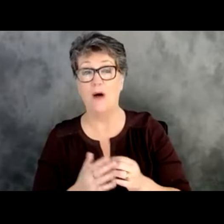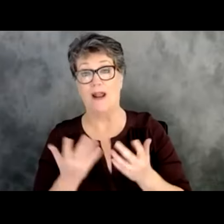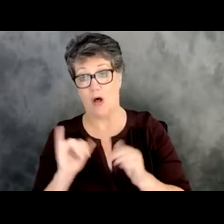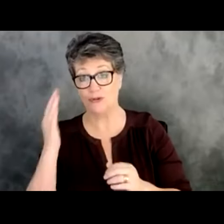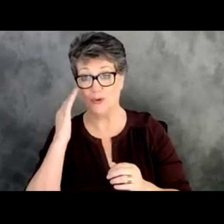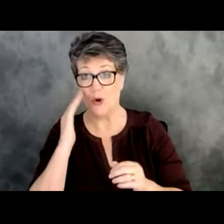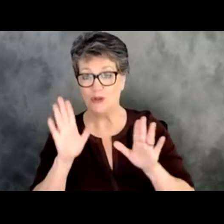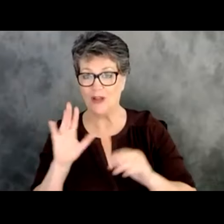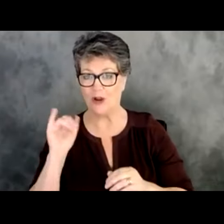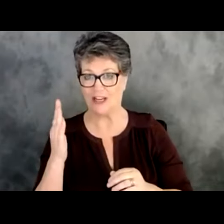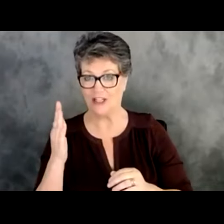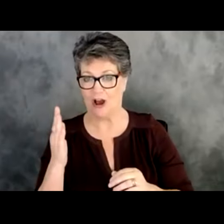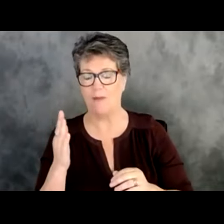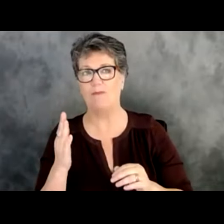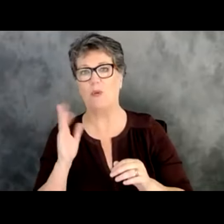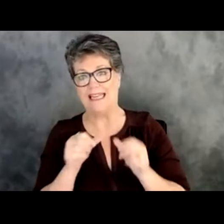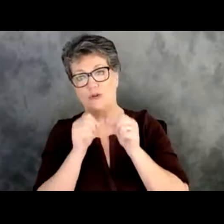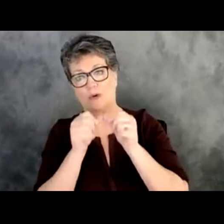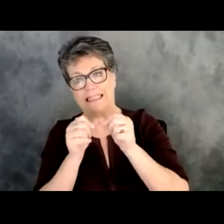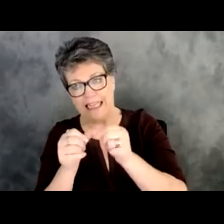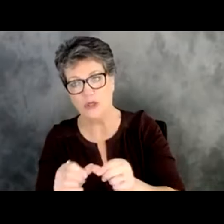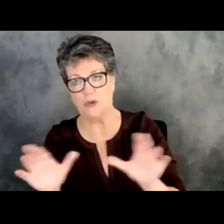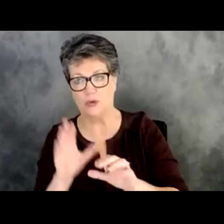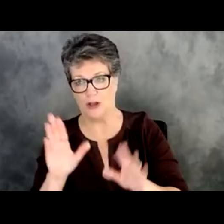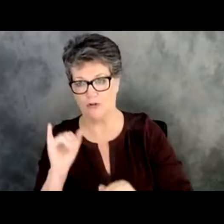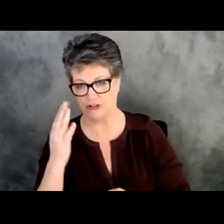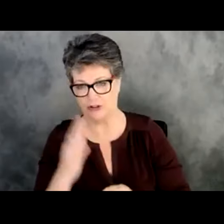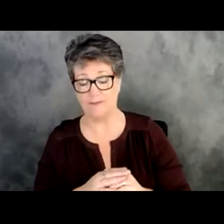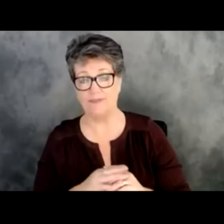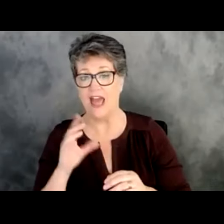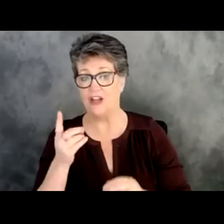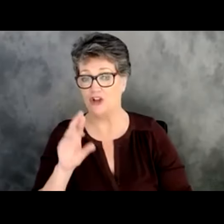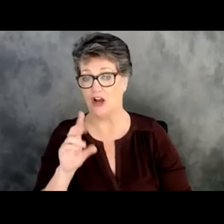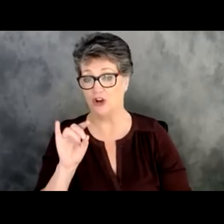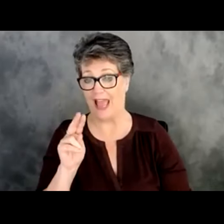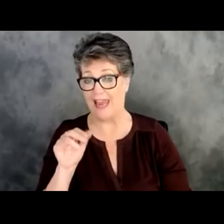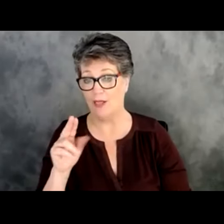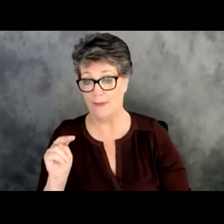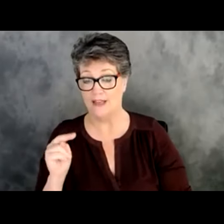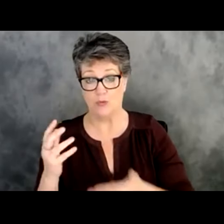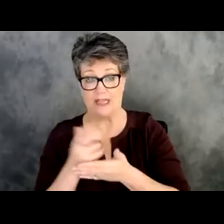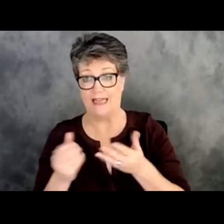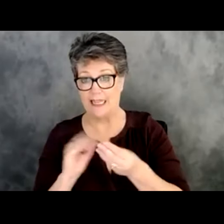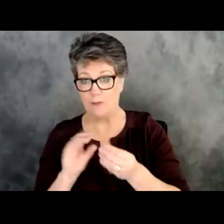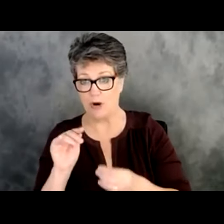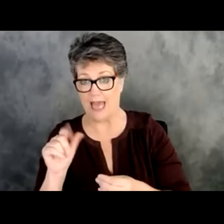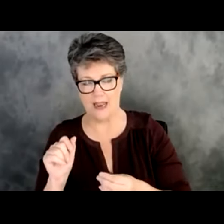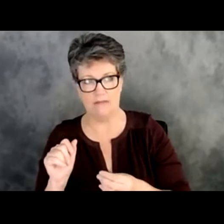but we need to keep going down the path. And I know that Dr. Edelman was talking about getting more data. That's certainly one way to do